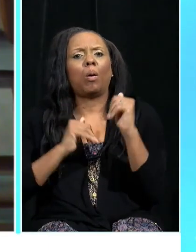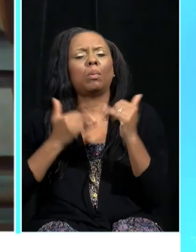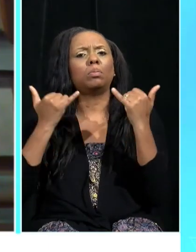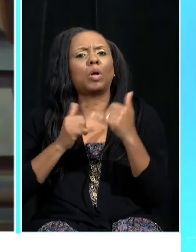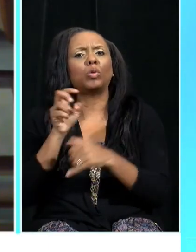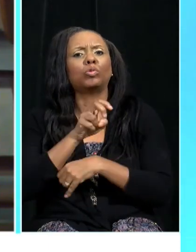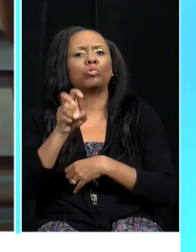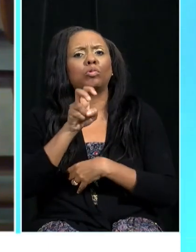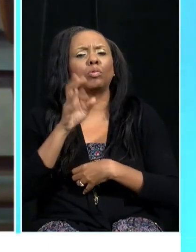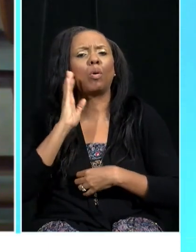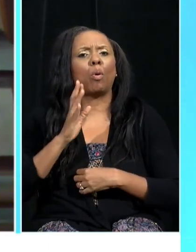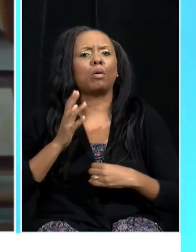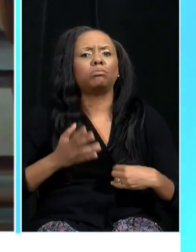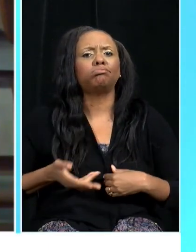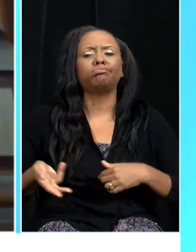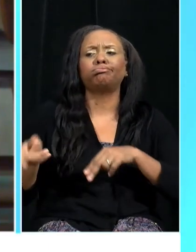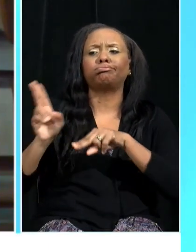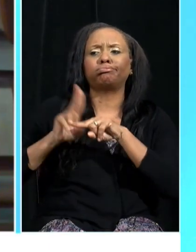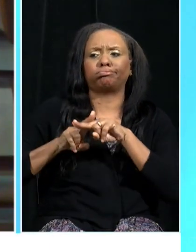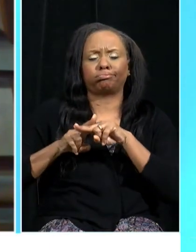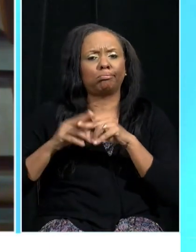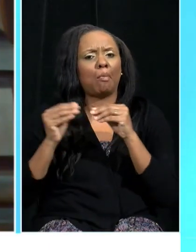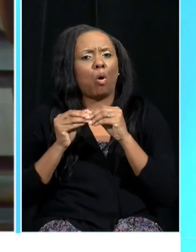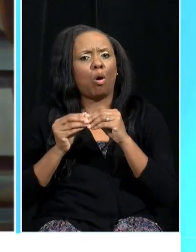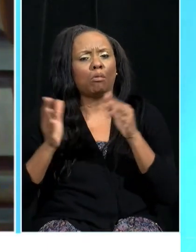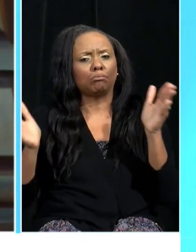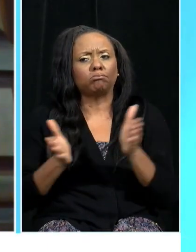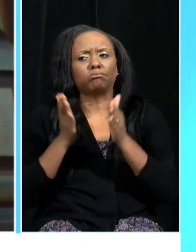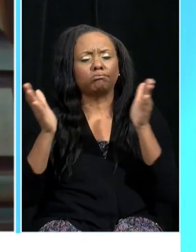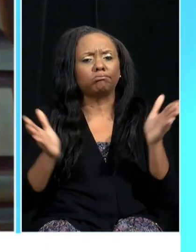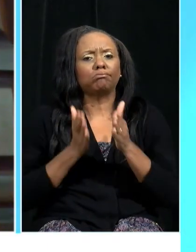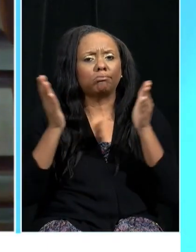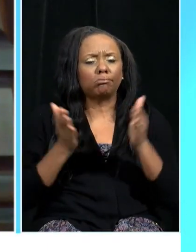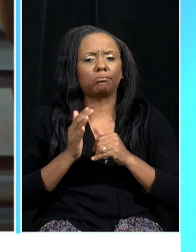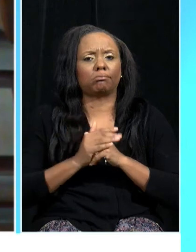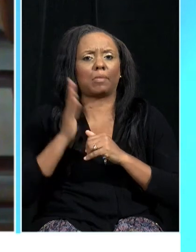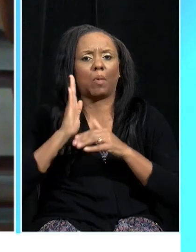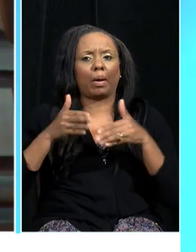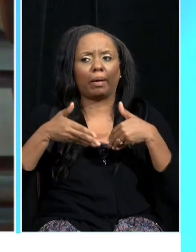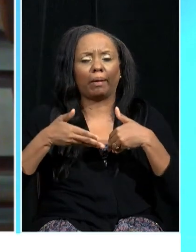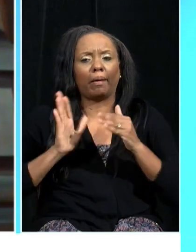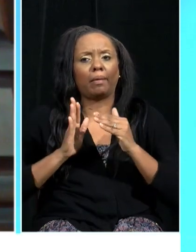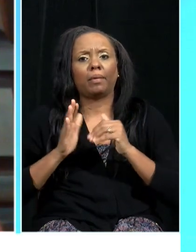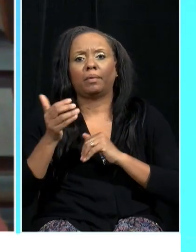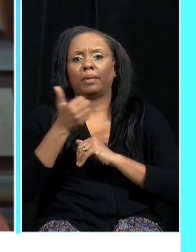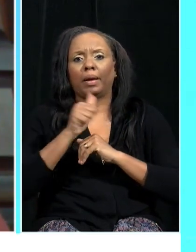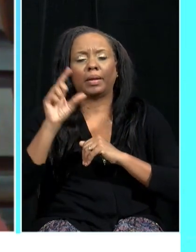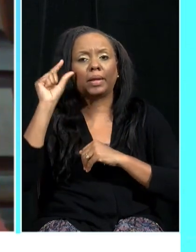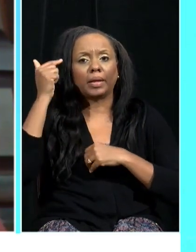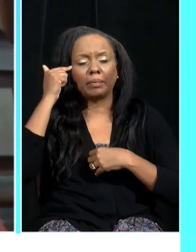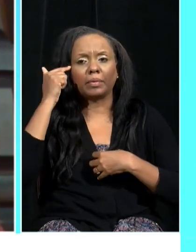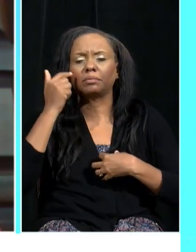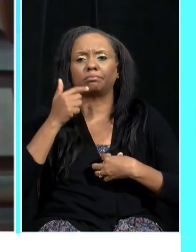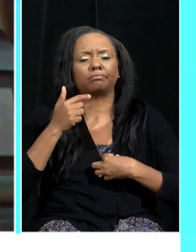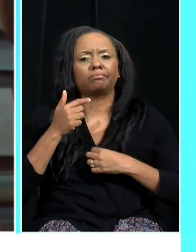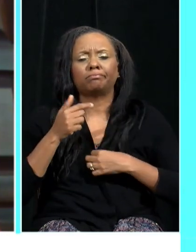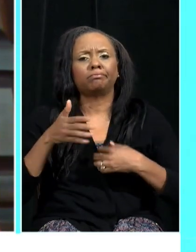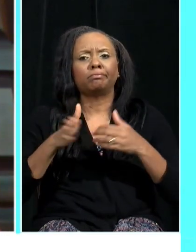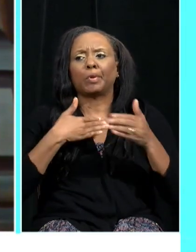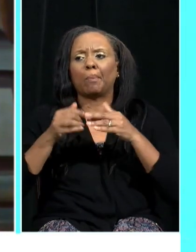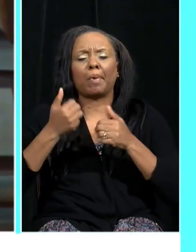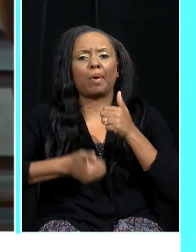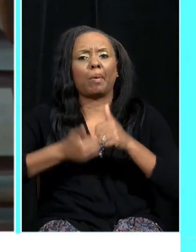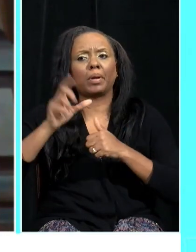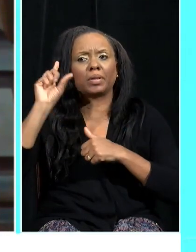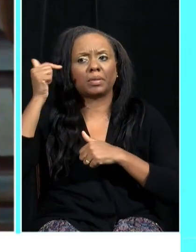will continue and will be robust and will allow any government, whichever government gets now, the